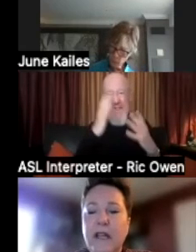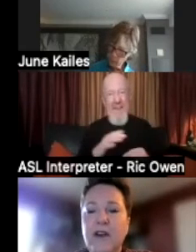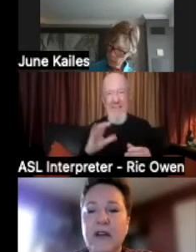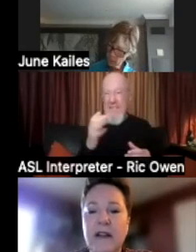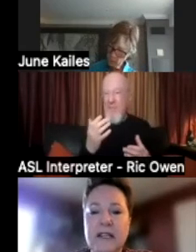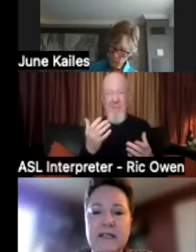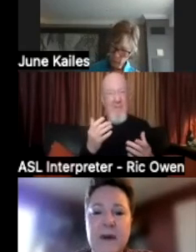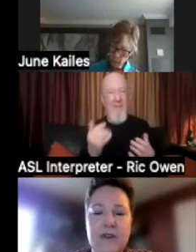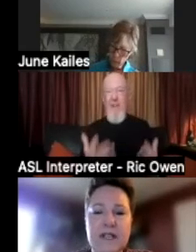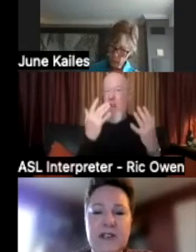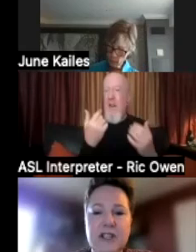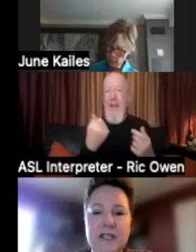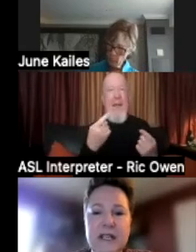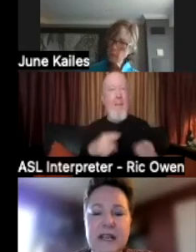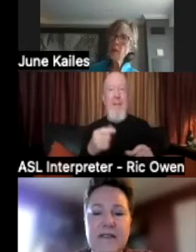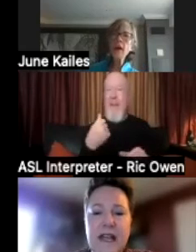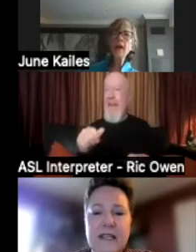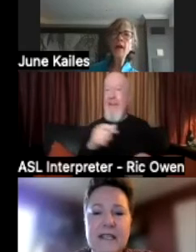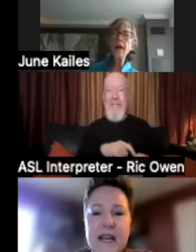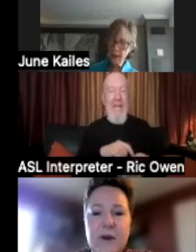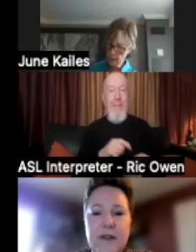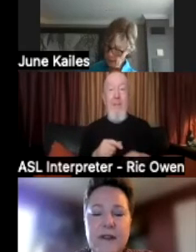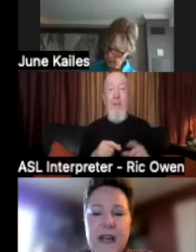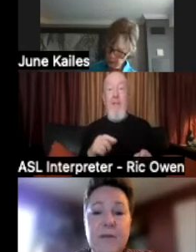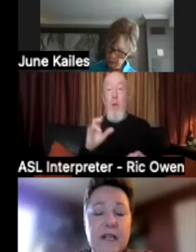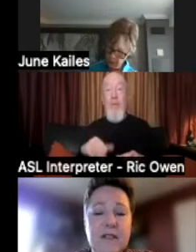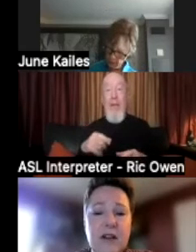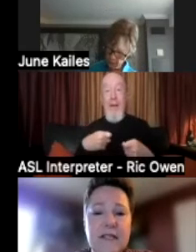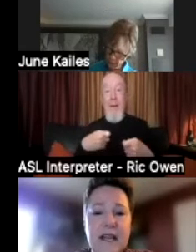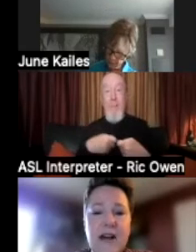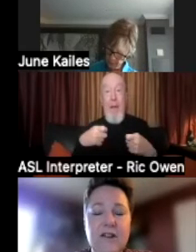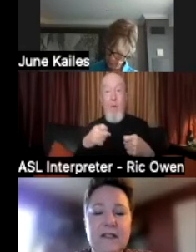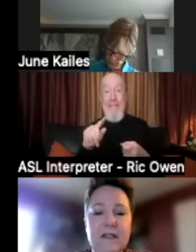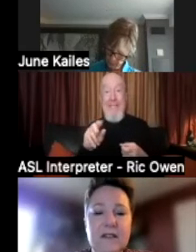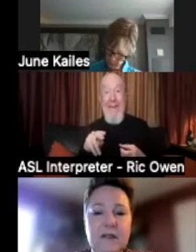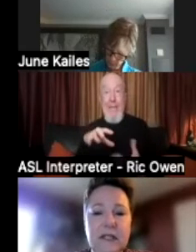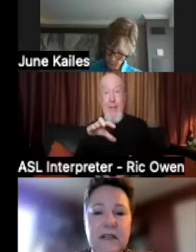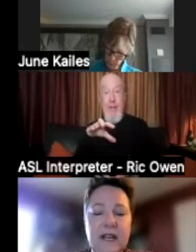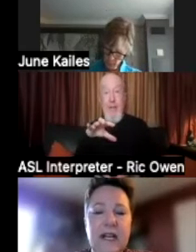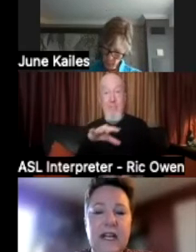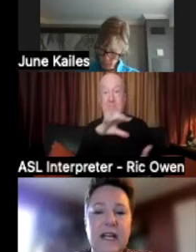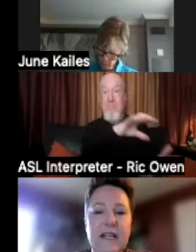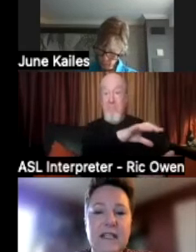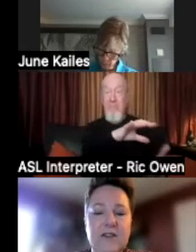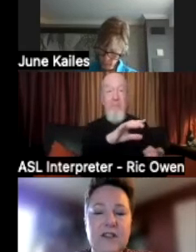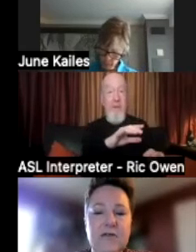when we loan out these power stations, they can stay with the family as long as they are still living in a Tier 2 or